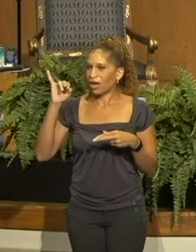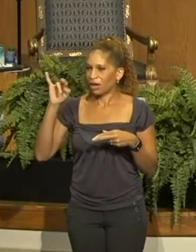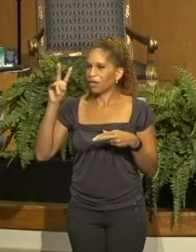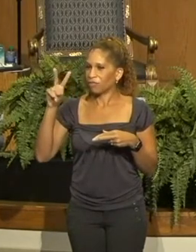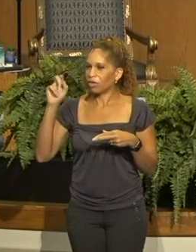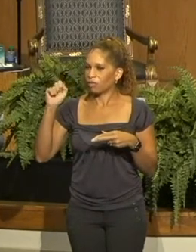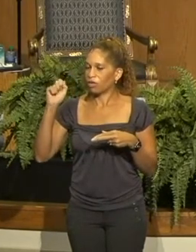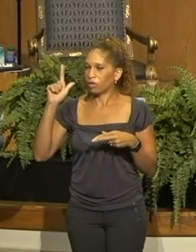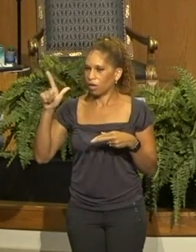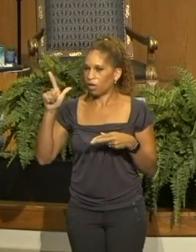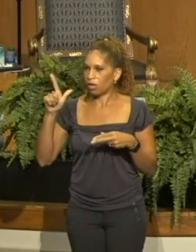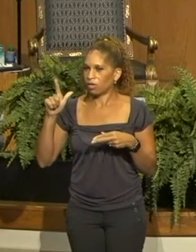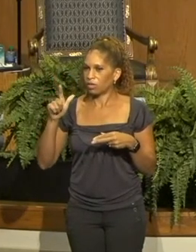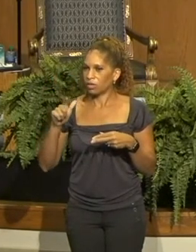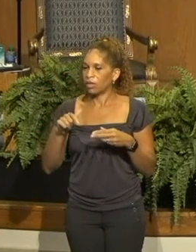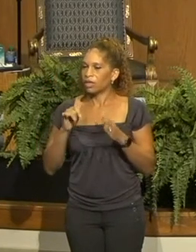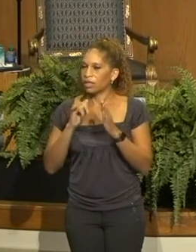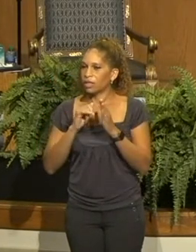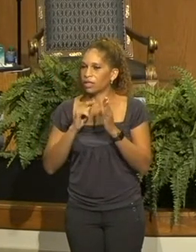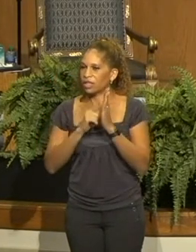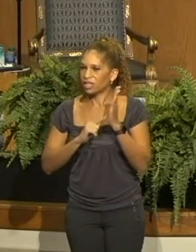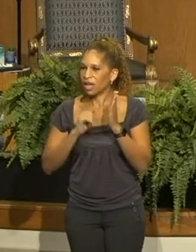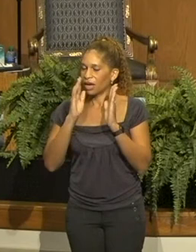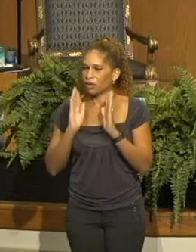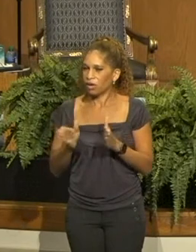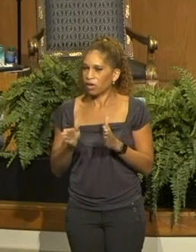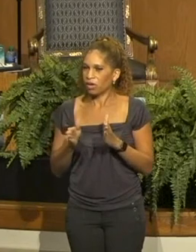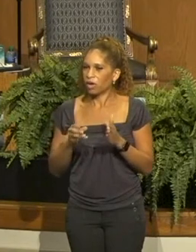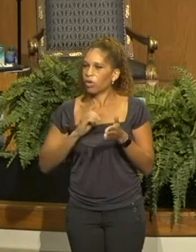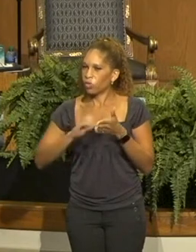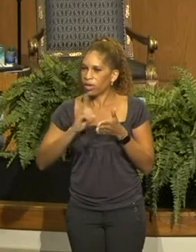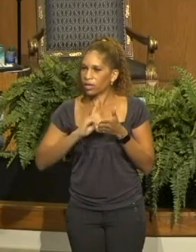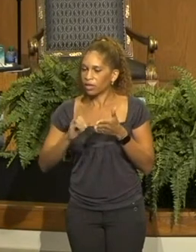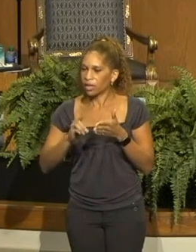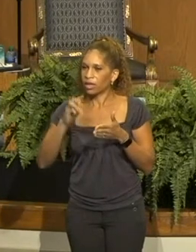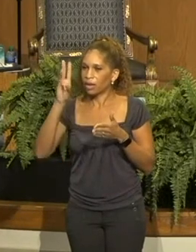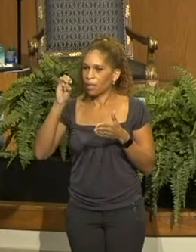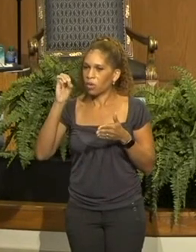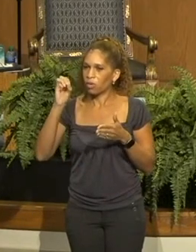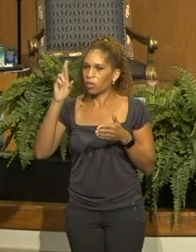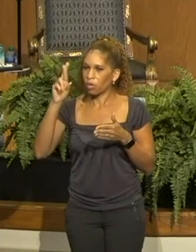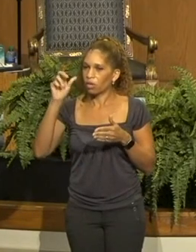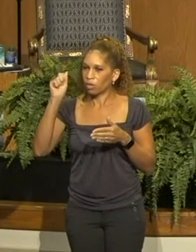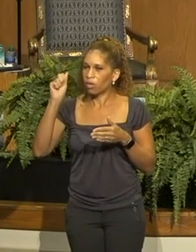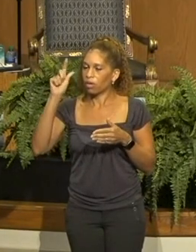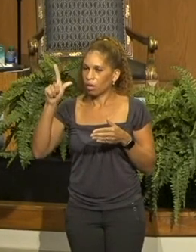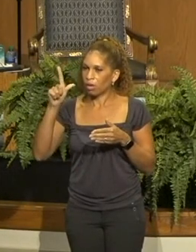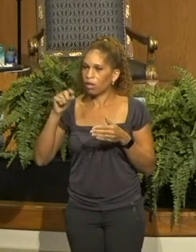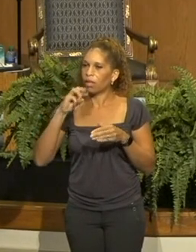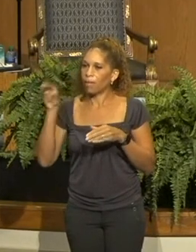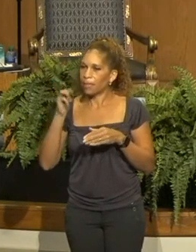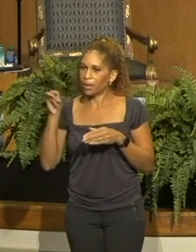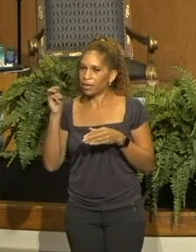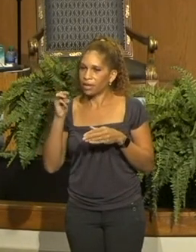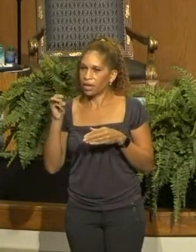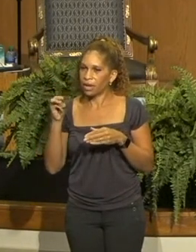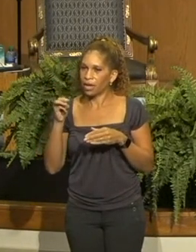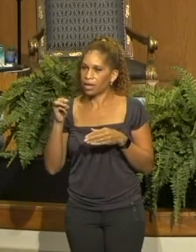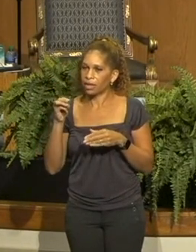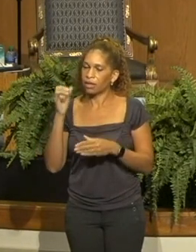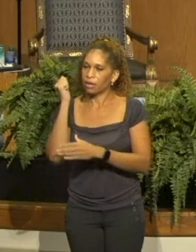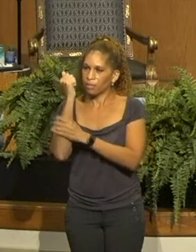movement, which began with weekly Moral Monday protests at the North Carolina General Assembly